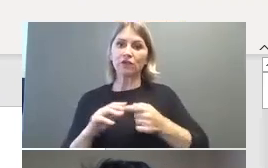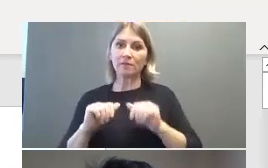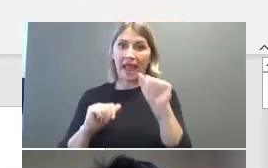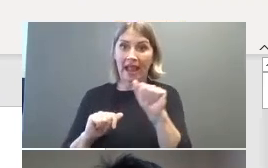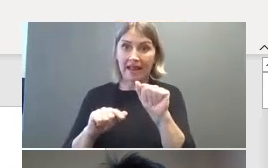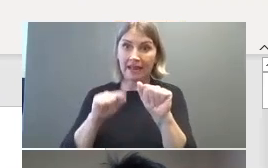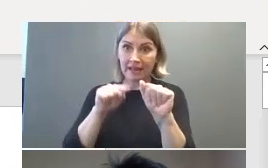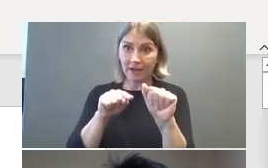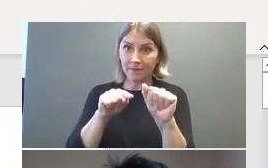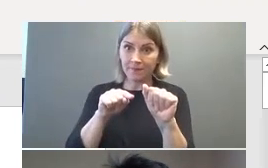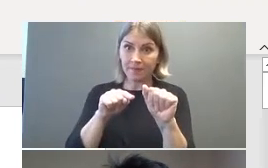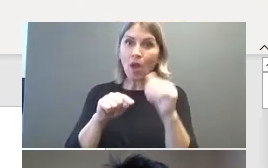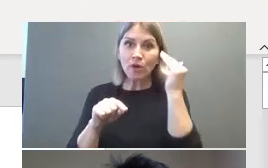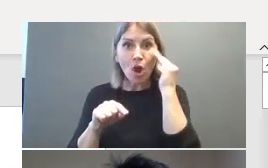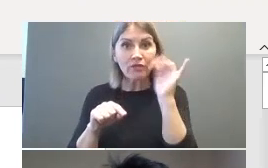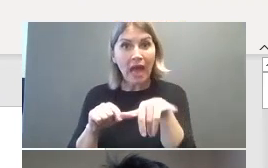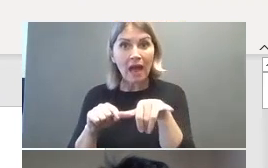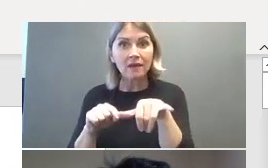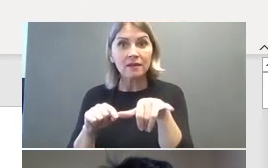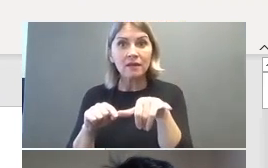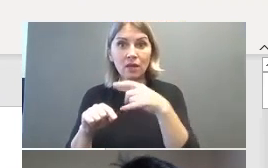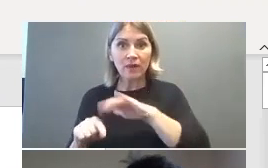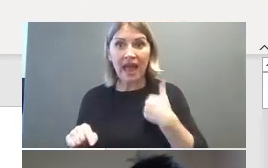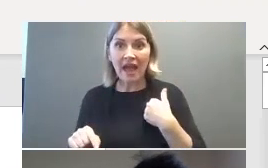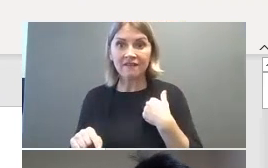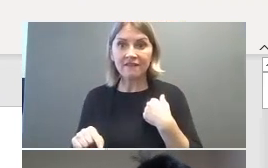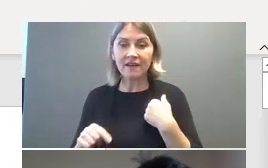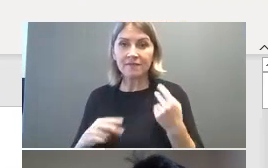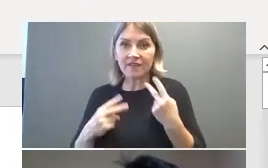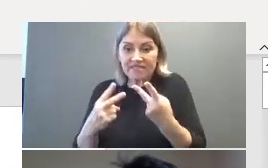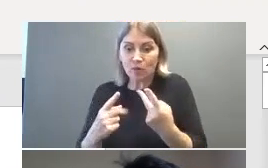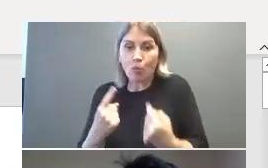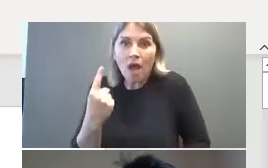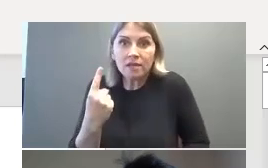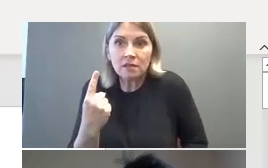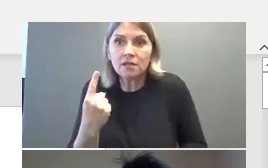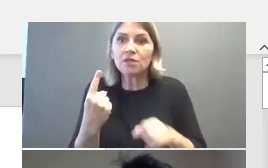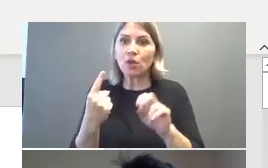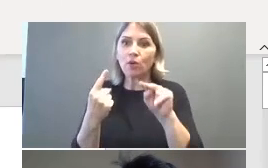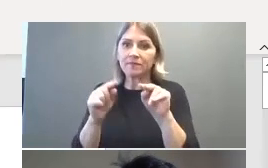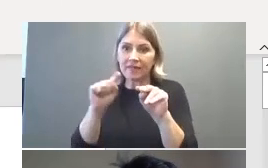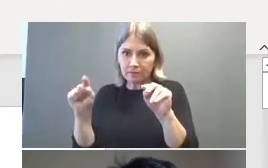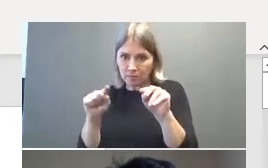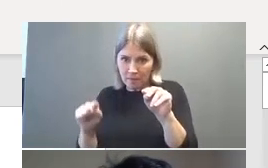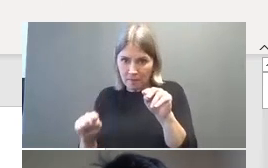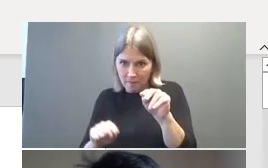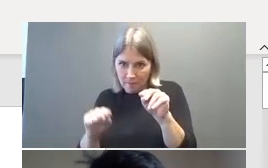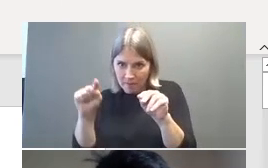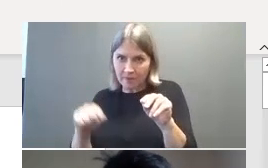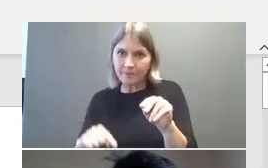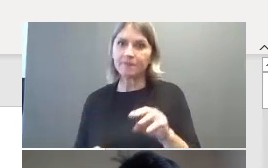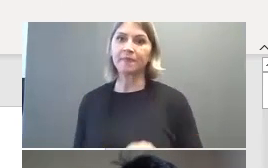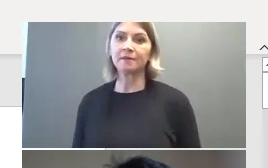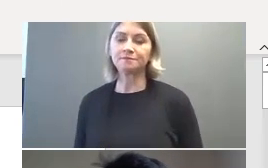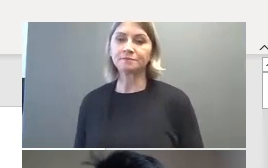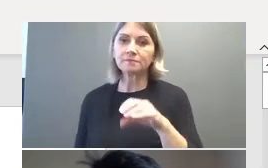we start from A because we have a pre-visit number of 1. And this is the same example as with the Stack Overflow example, but